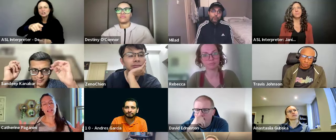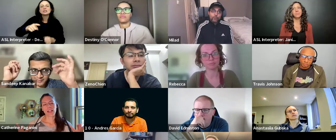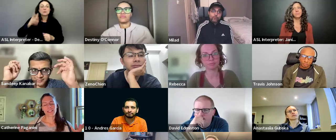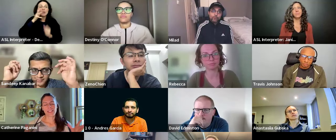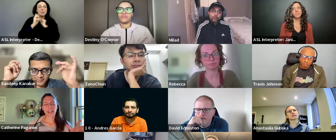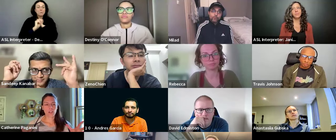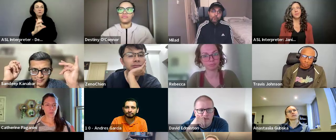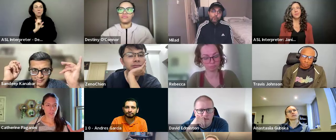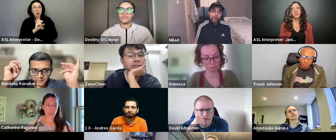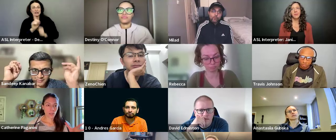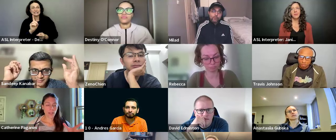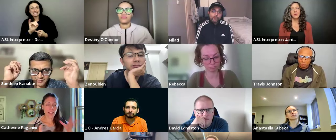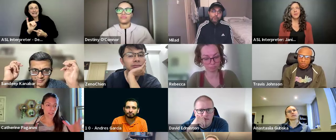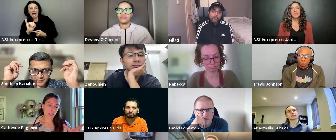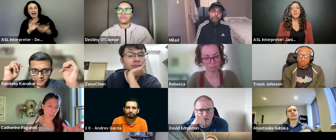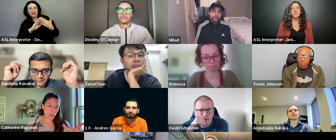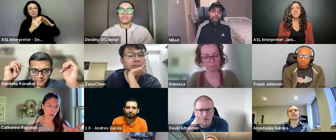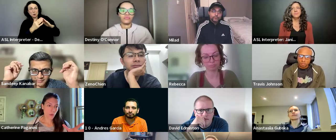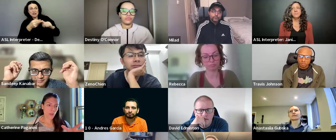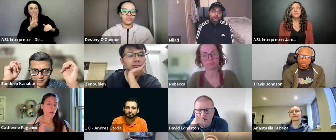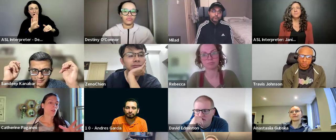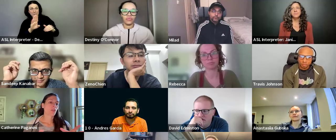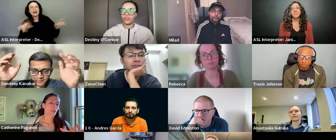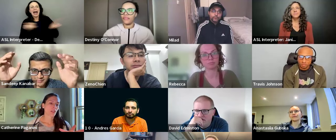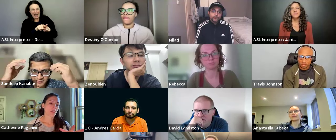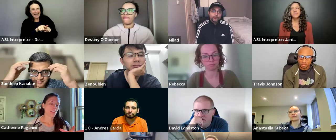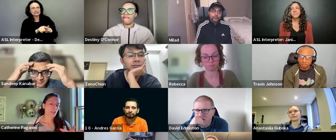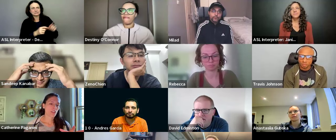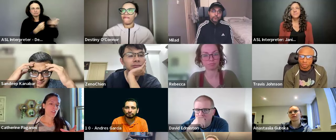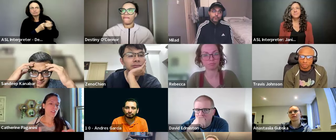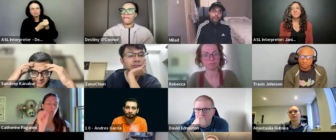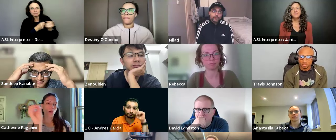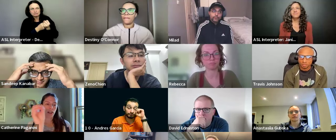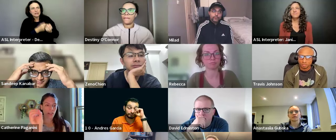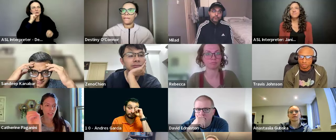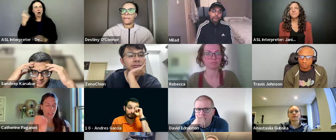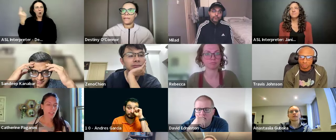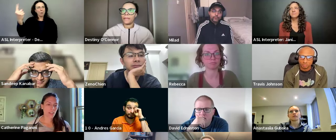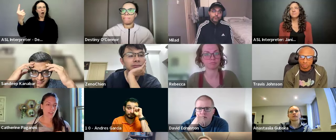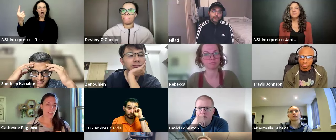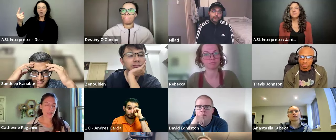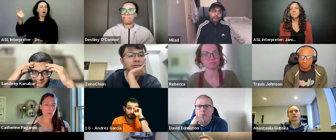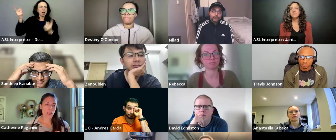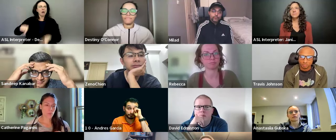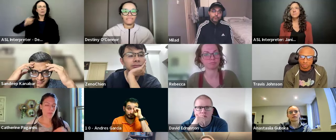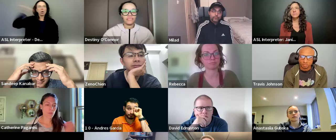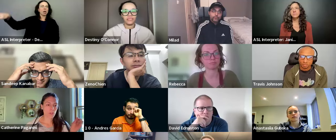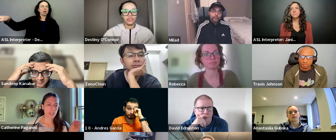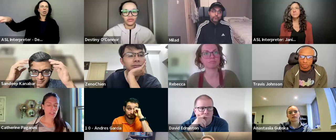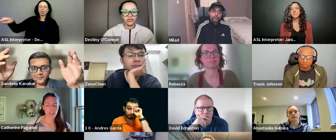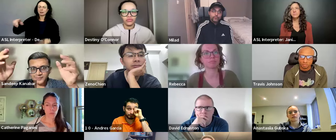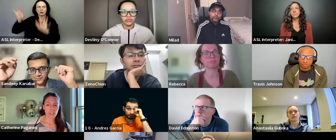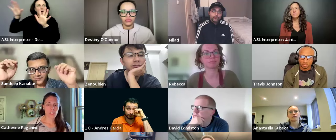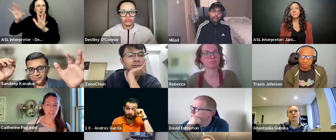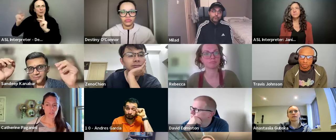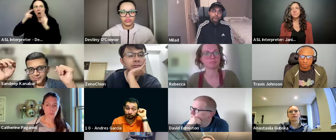promote the DEI community hub as such. So it's not just this one thing here like we had before,